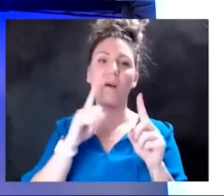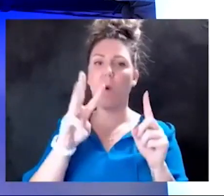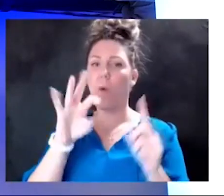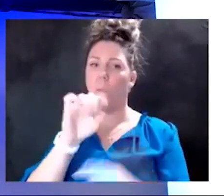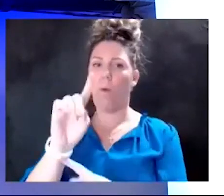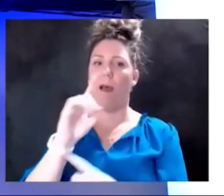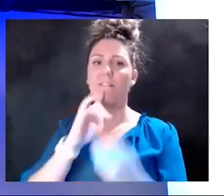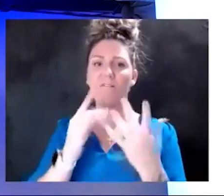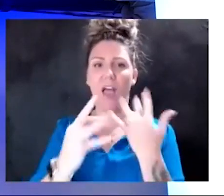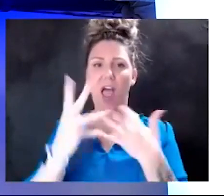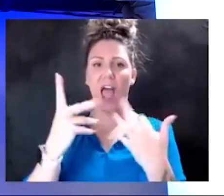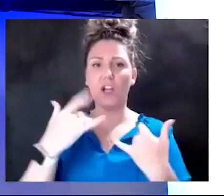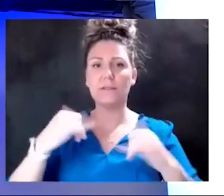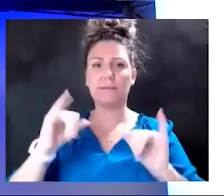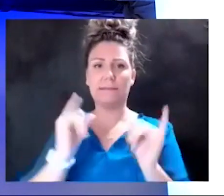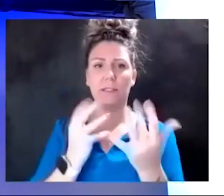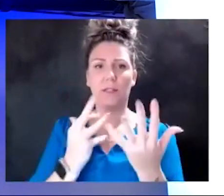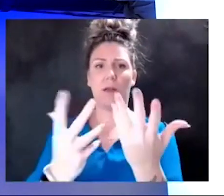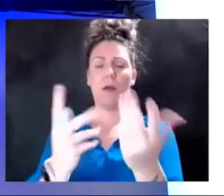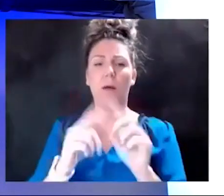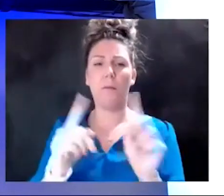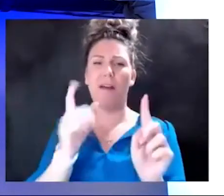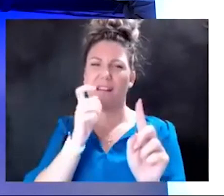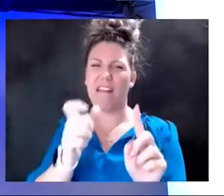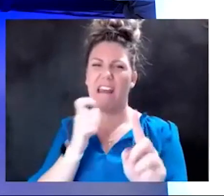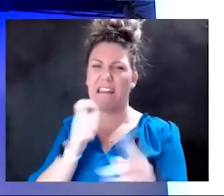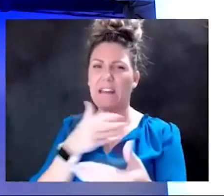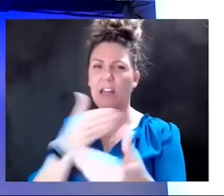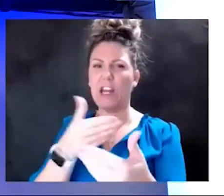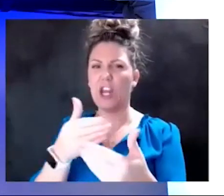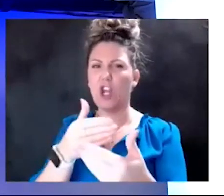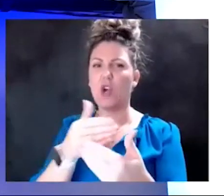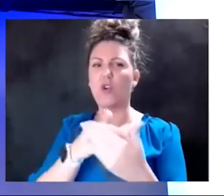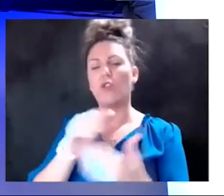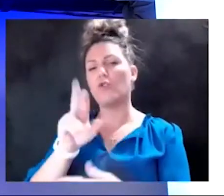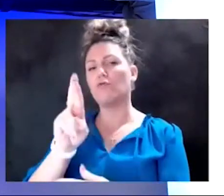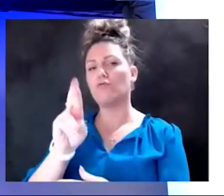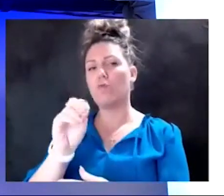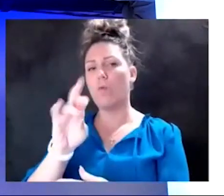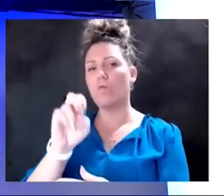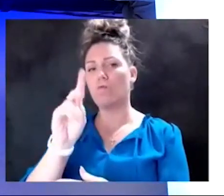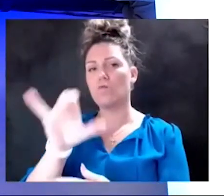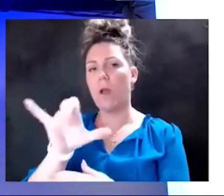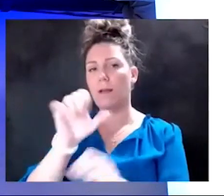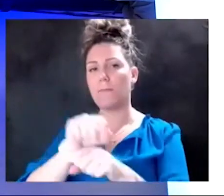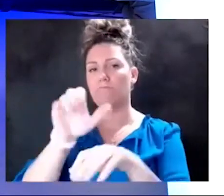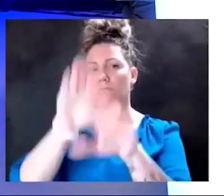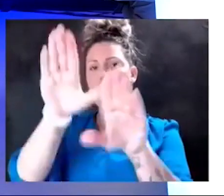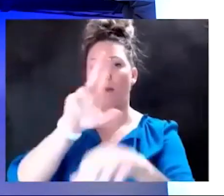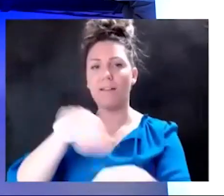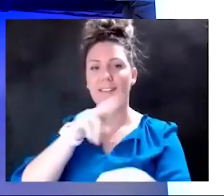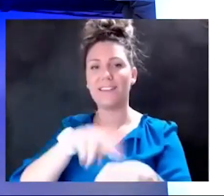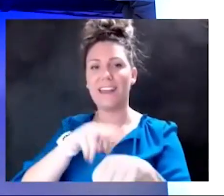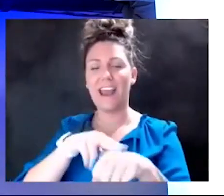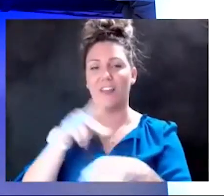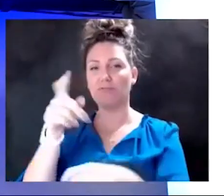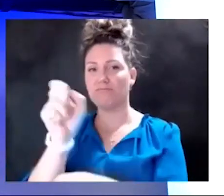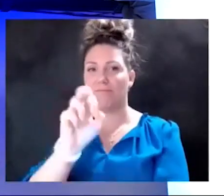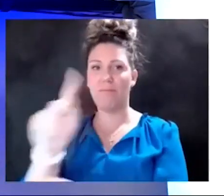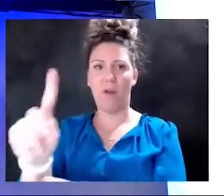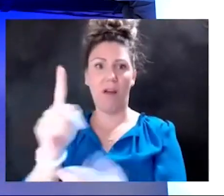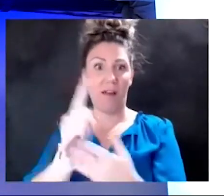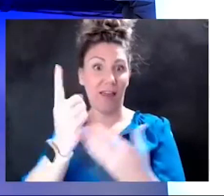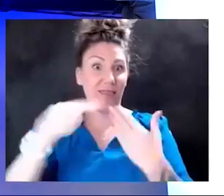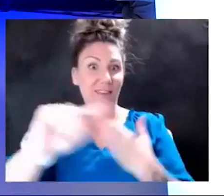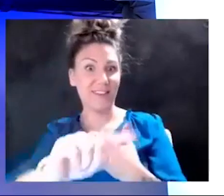but not where we were by Rocky Mountain National Park. But just incredible. Well, I'm going to be out there next week enjoying it too. So with a fly